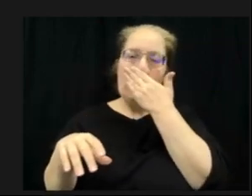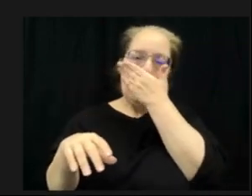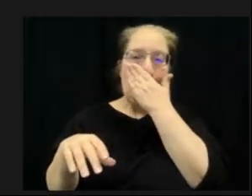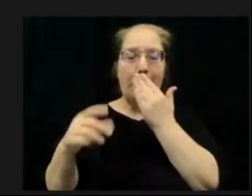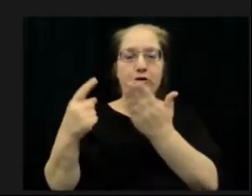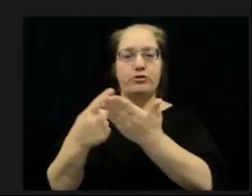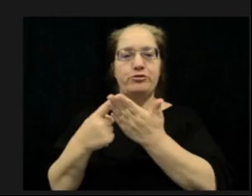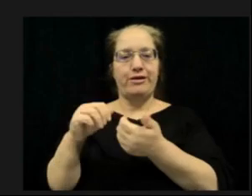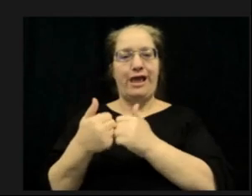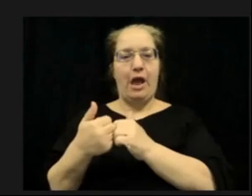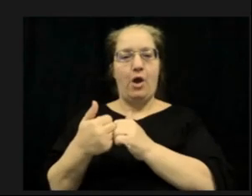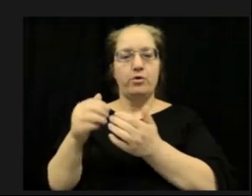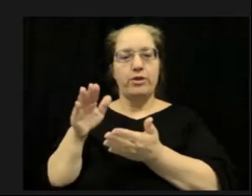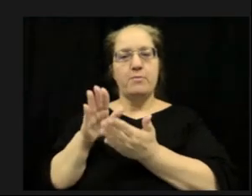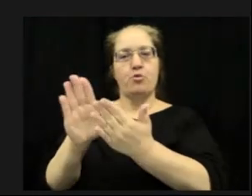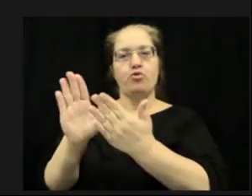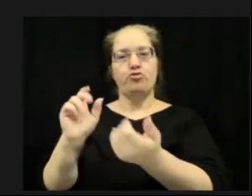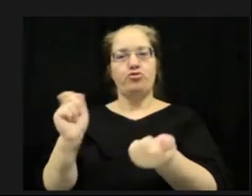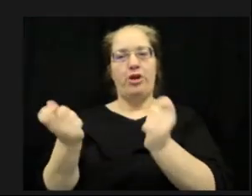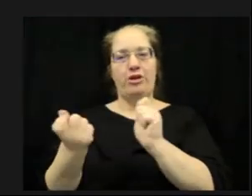with neurodivergent students?